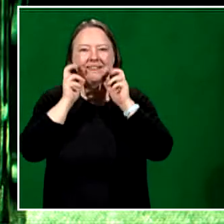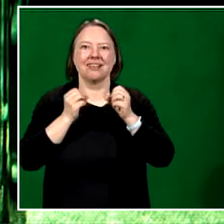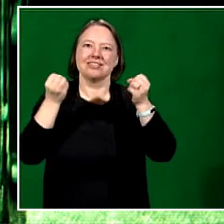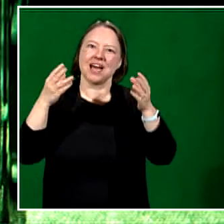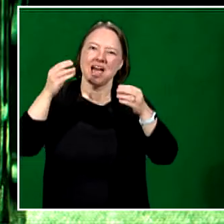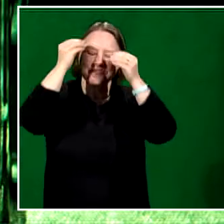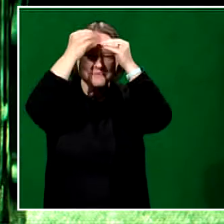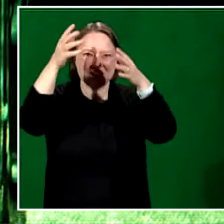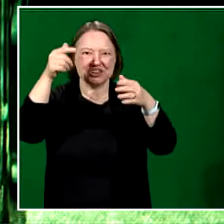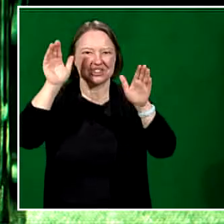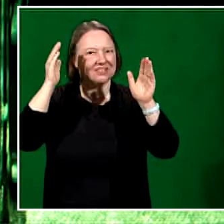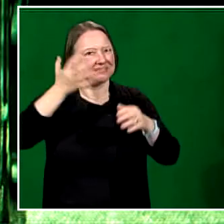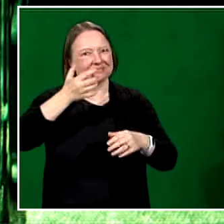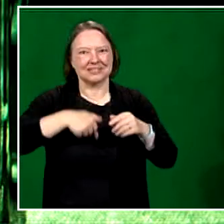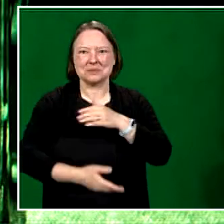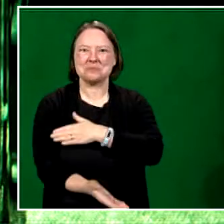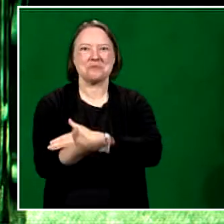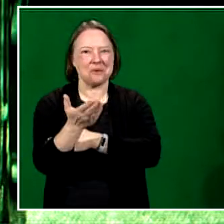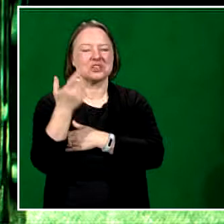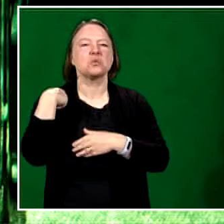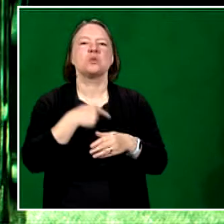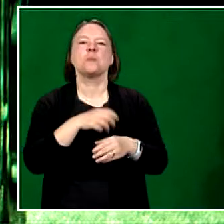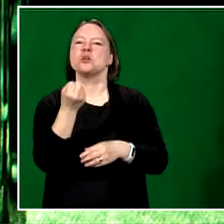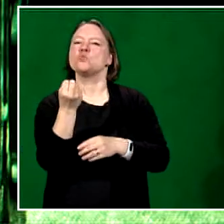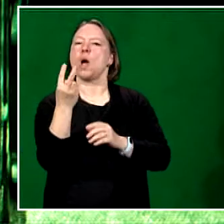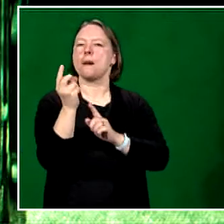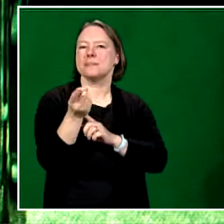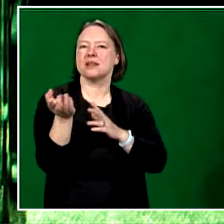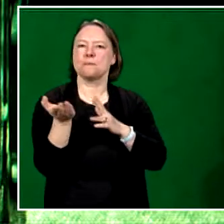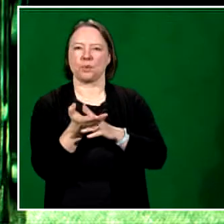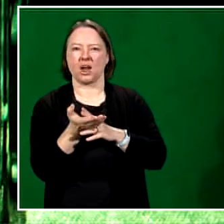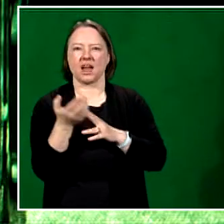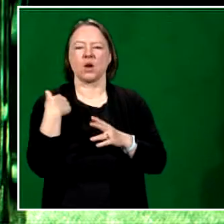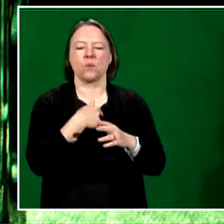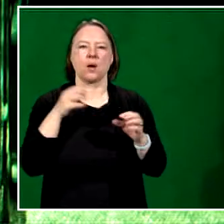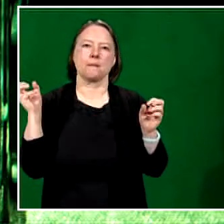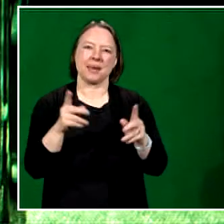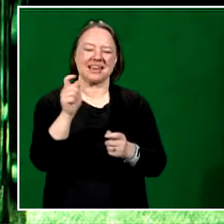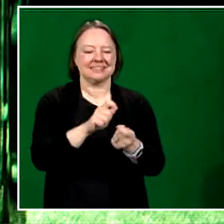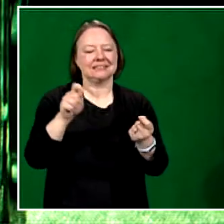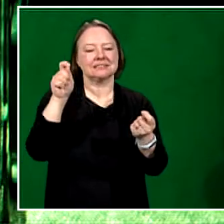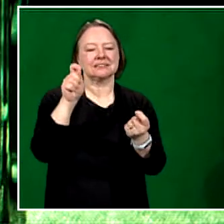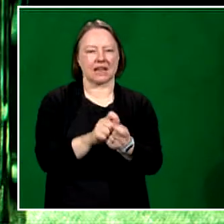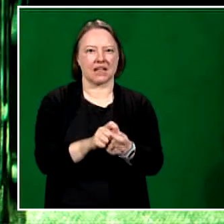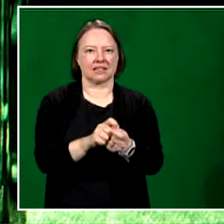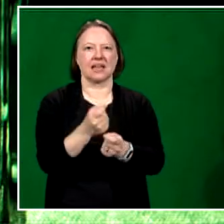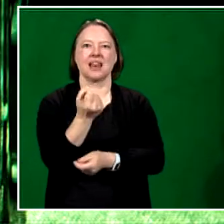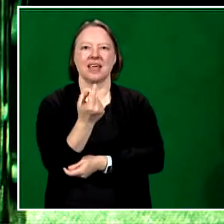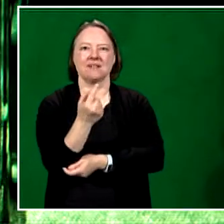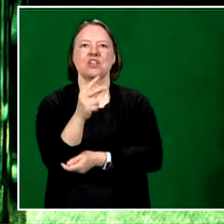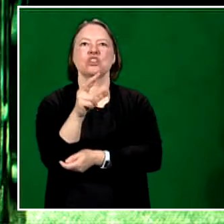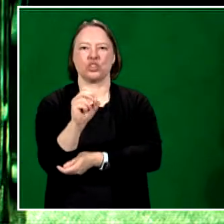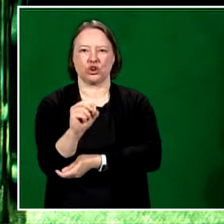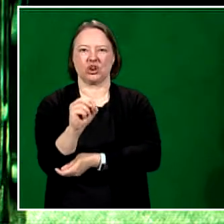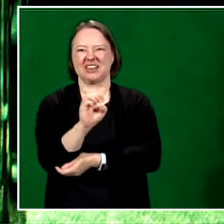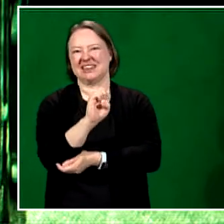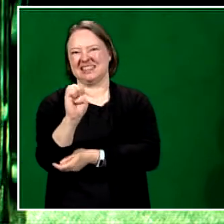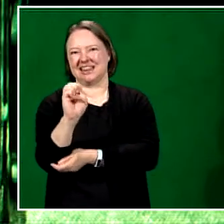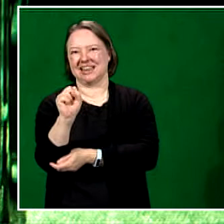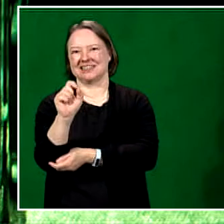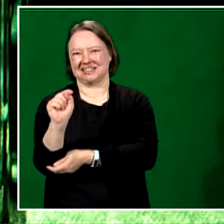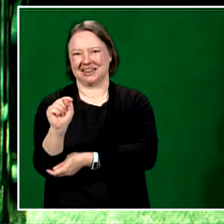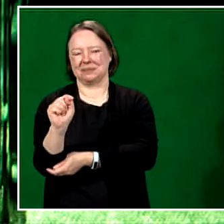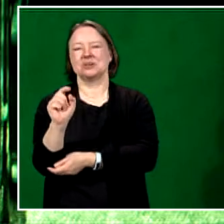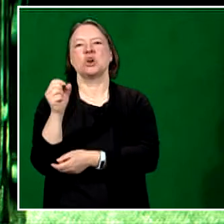information this morning. So we're going to do about a 12-minute break and reconvene at exactly 11:30 Eastern Standard Time.